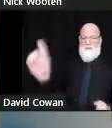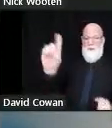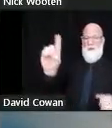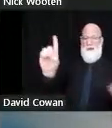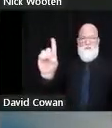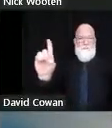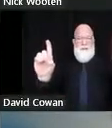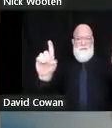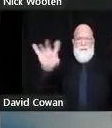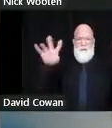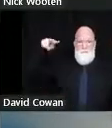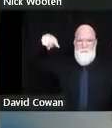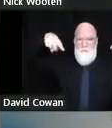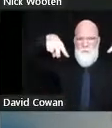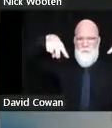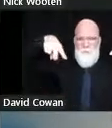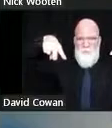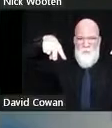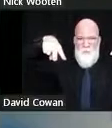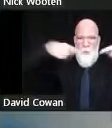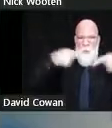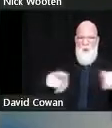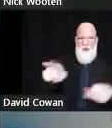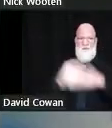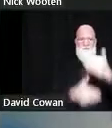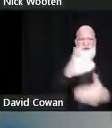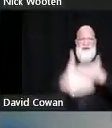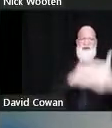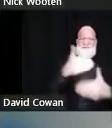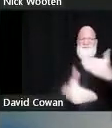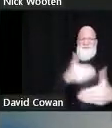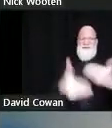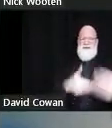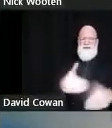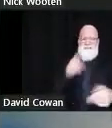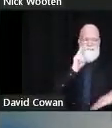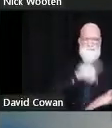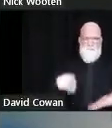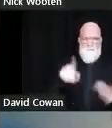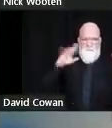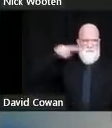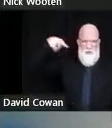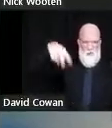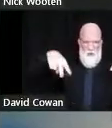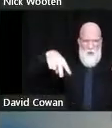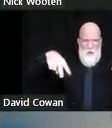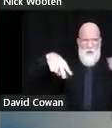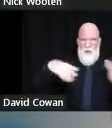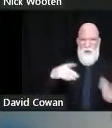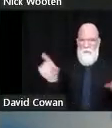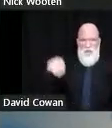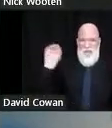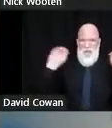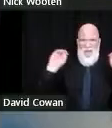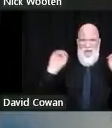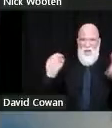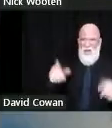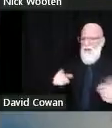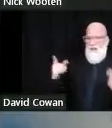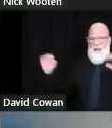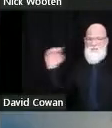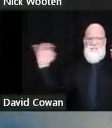a decision that they didn't need to do that and that's unfortunate now that they now believe that there might have been an issue on that but without specific